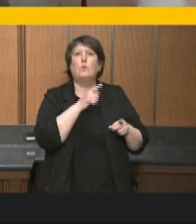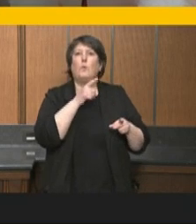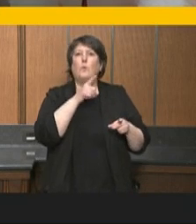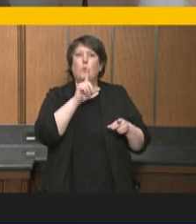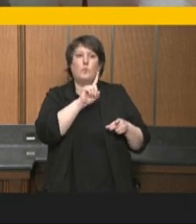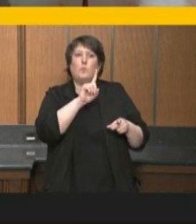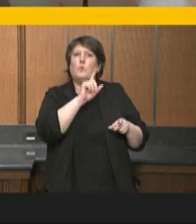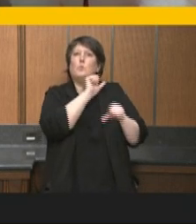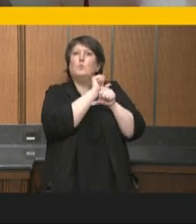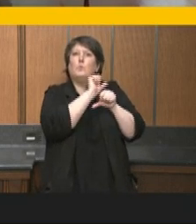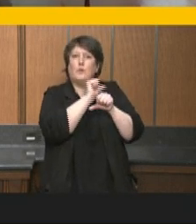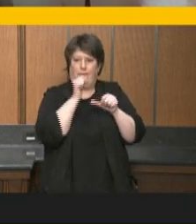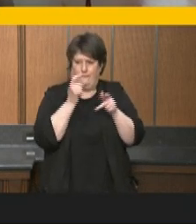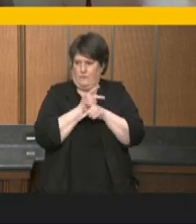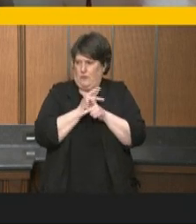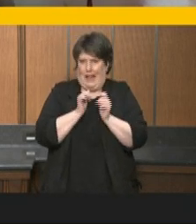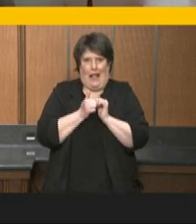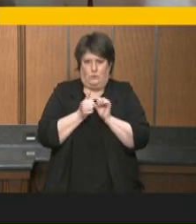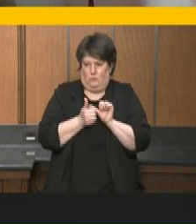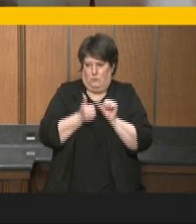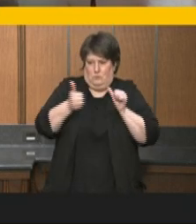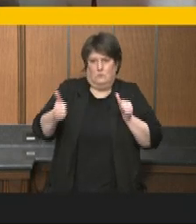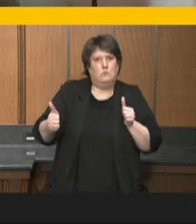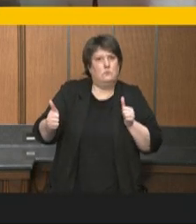social distancing without